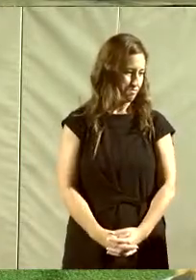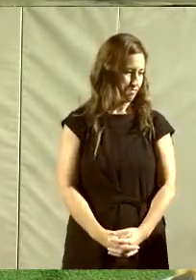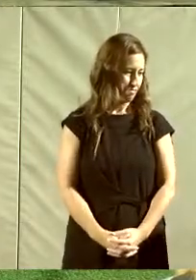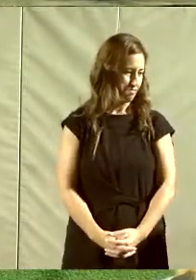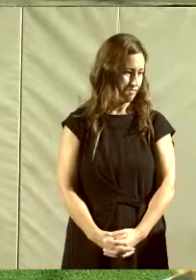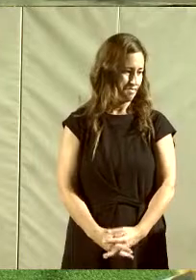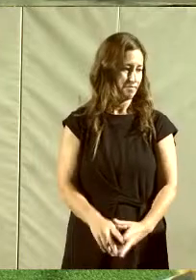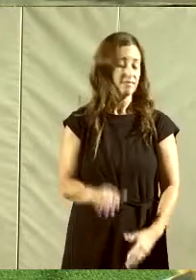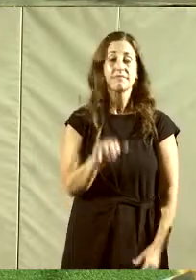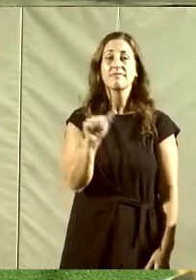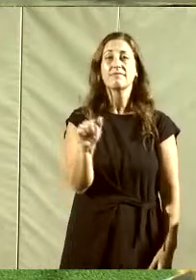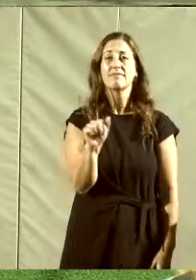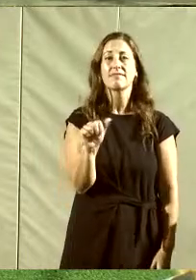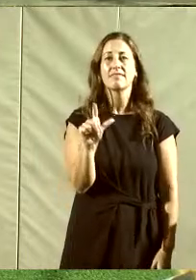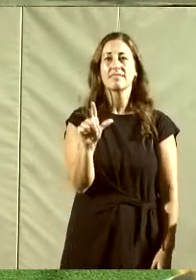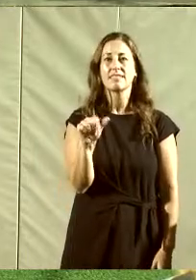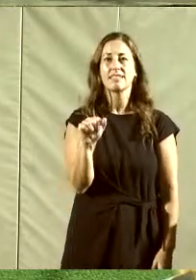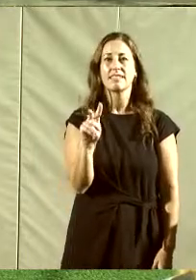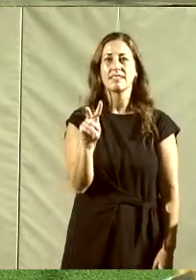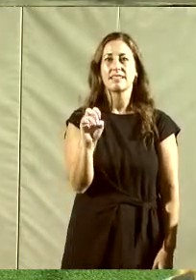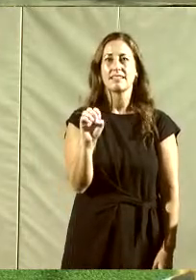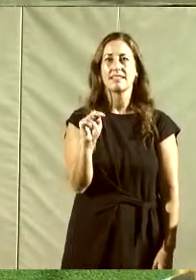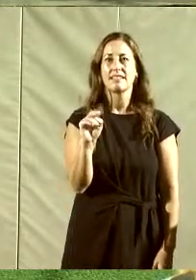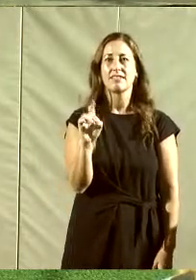Anthony Joe Lavender.